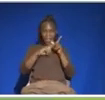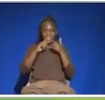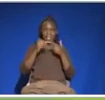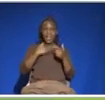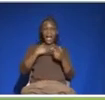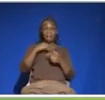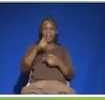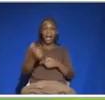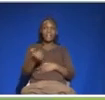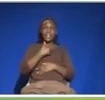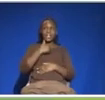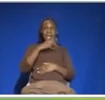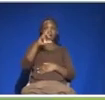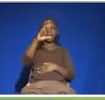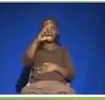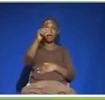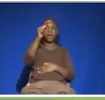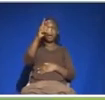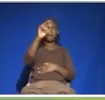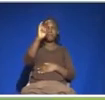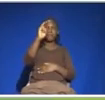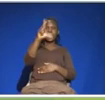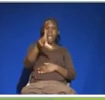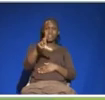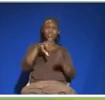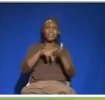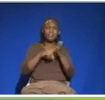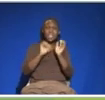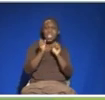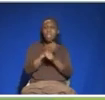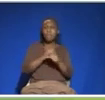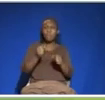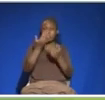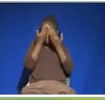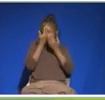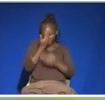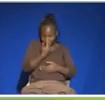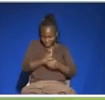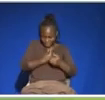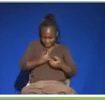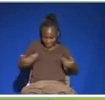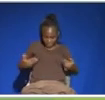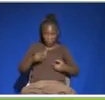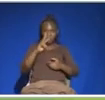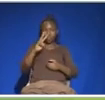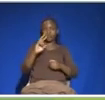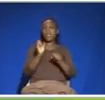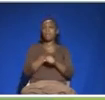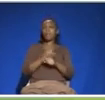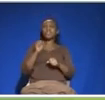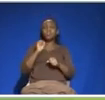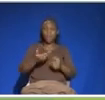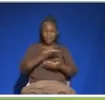radial symmetry, meaning they cannot be divided into 2 equal parts. They can be divided into